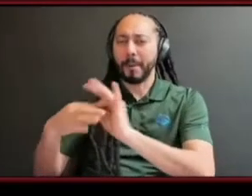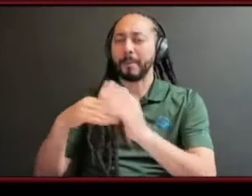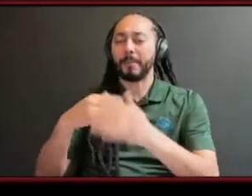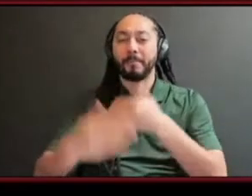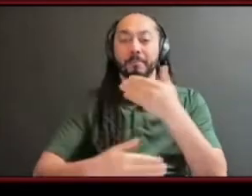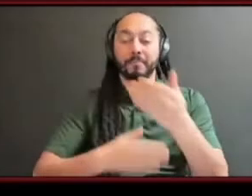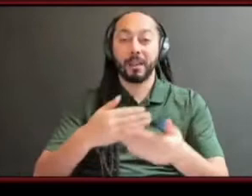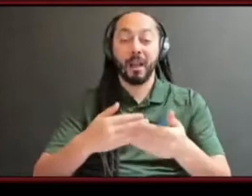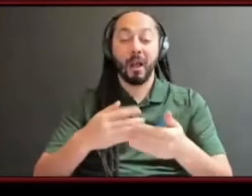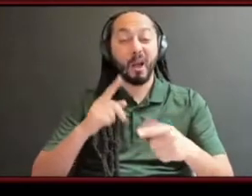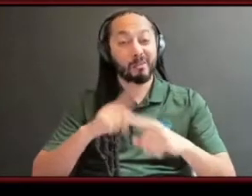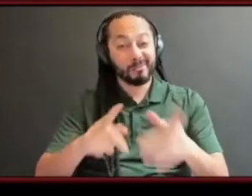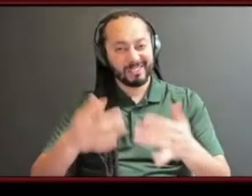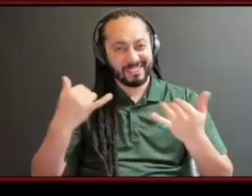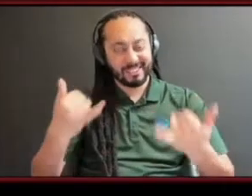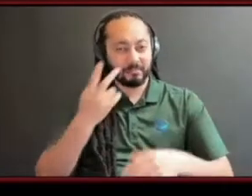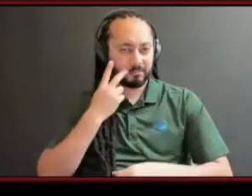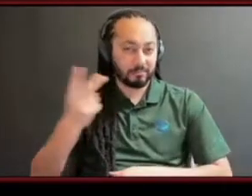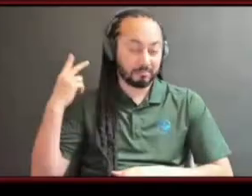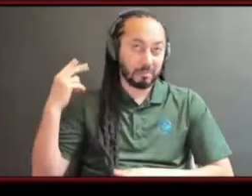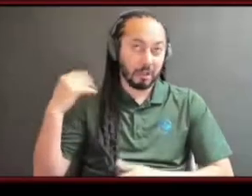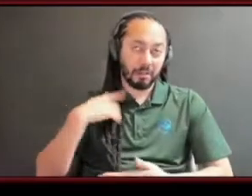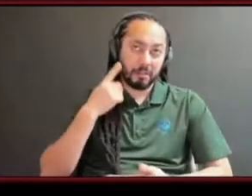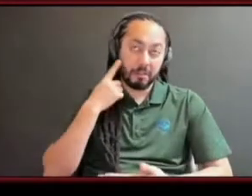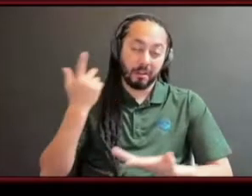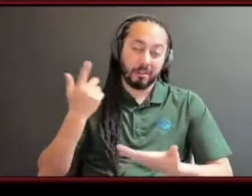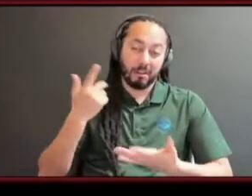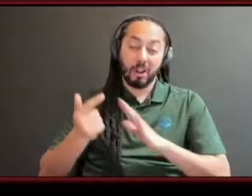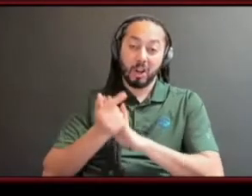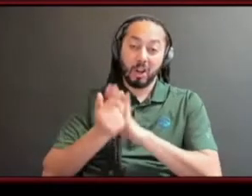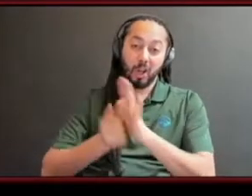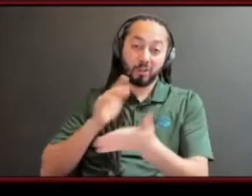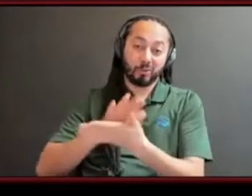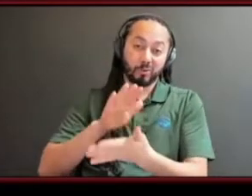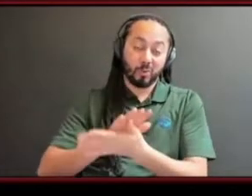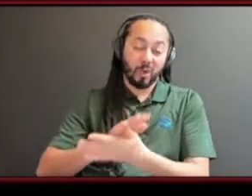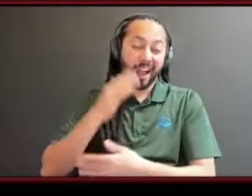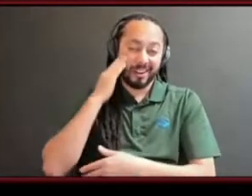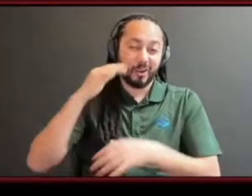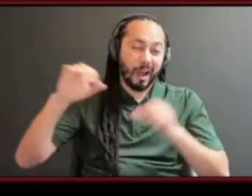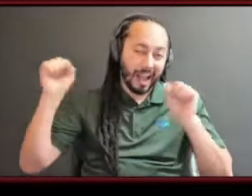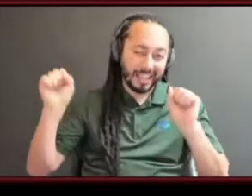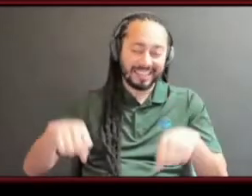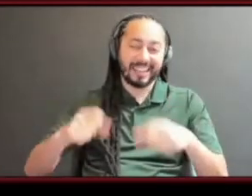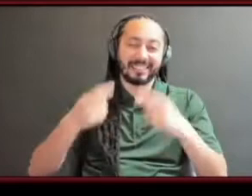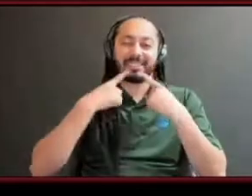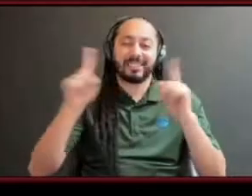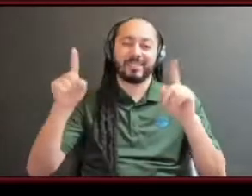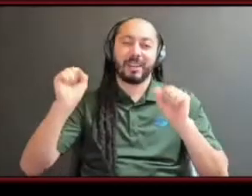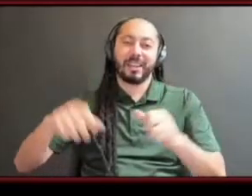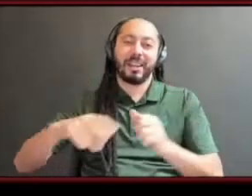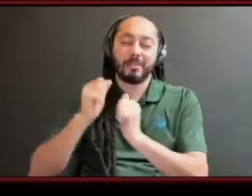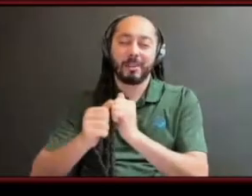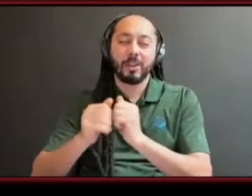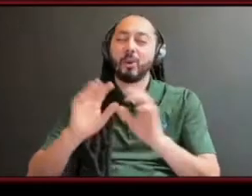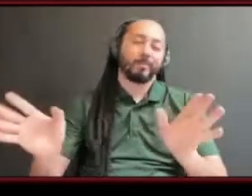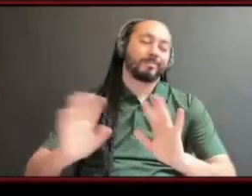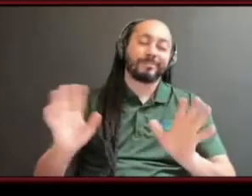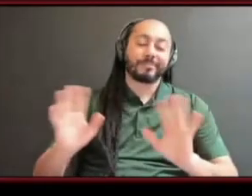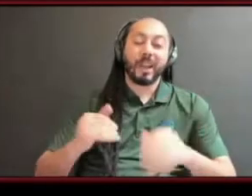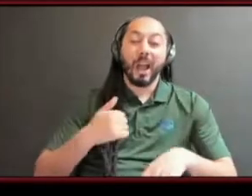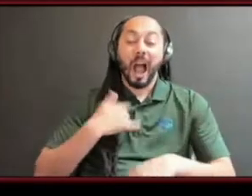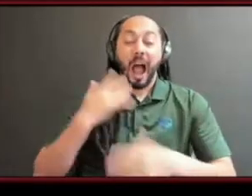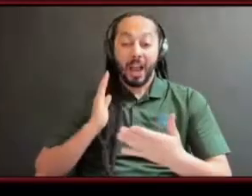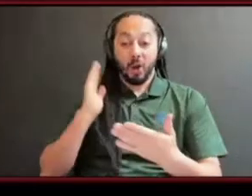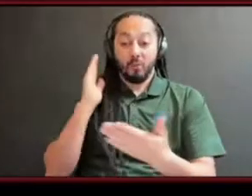was kind of thinking like well law school is a for sure thing like i know i could do it i know i could be be a lawyer i know like one i didn't know i could do it until i actually got there but